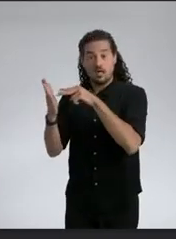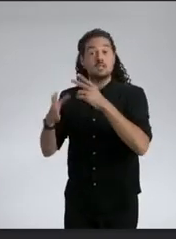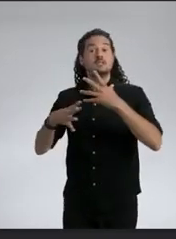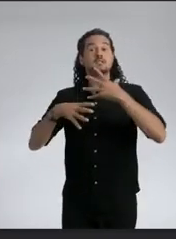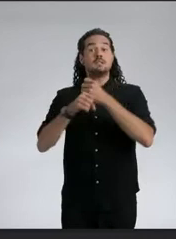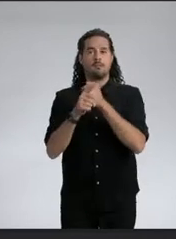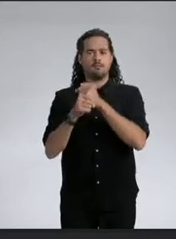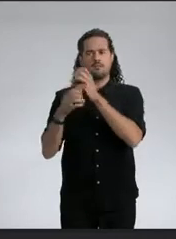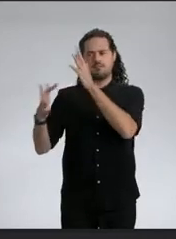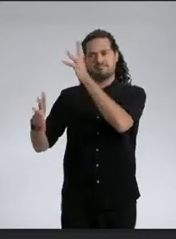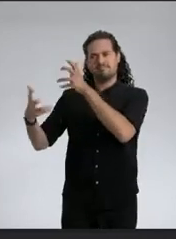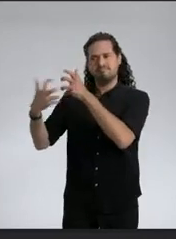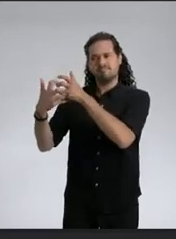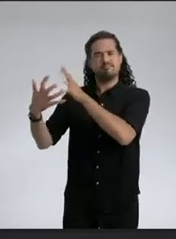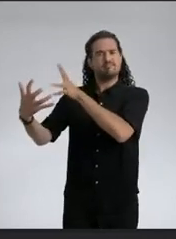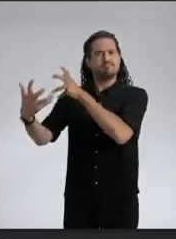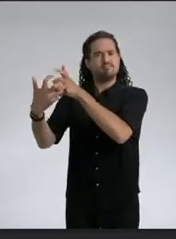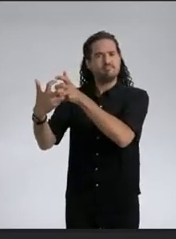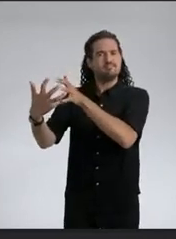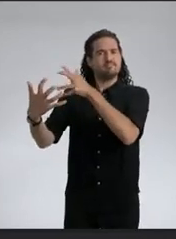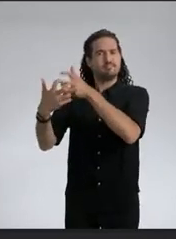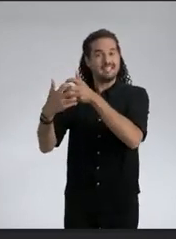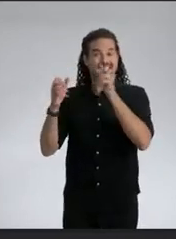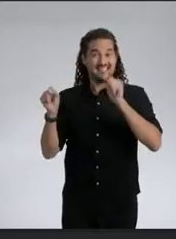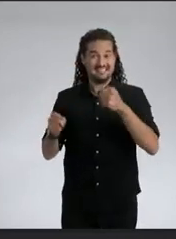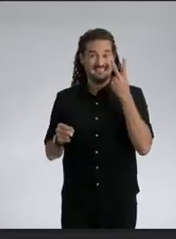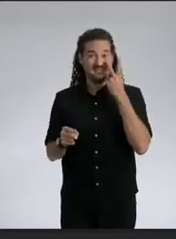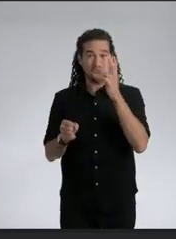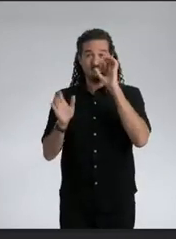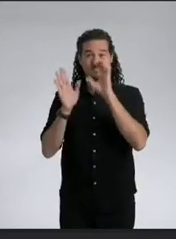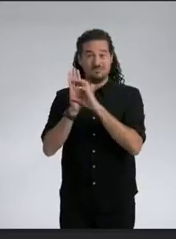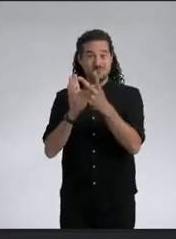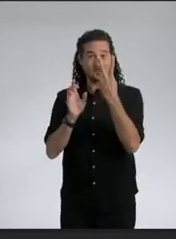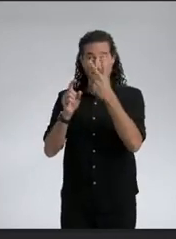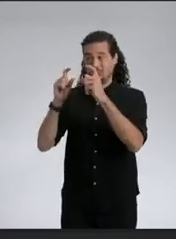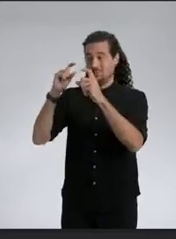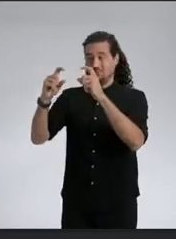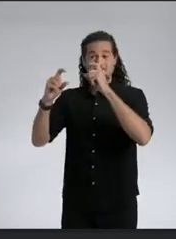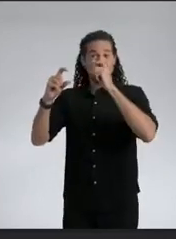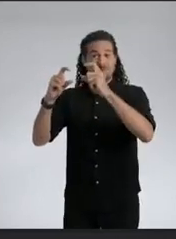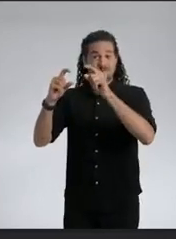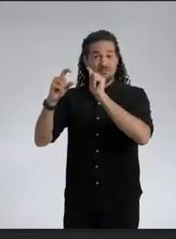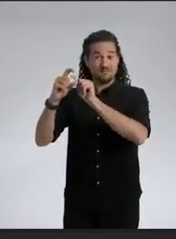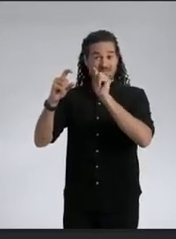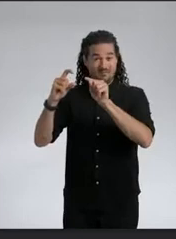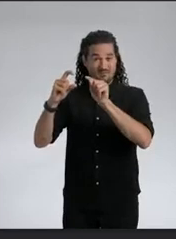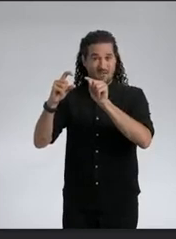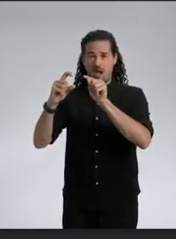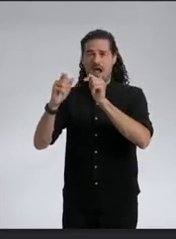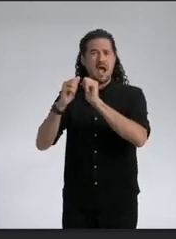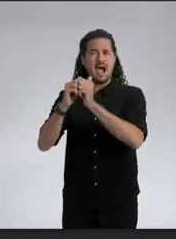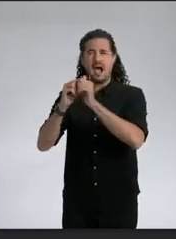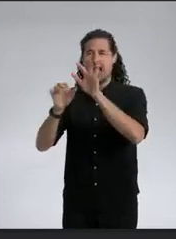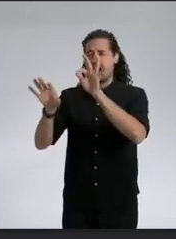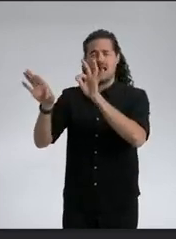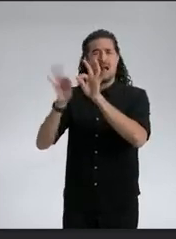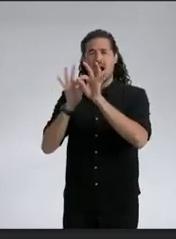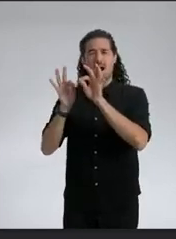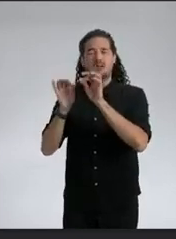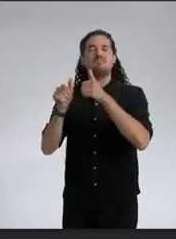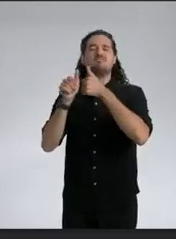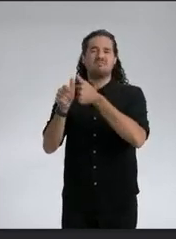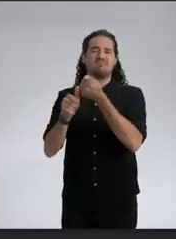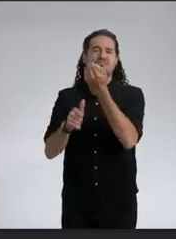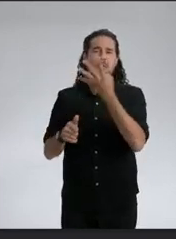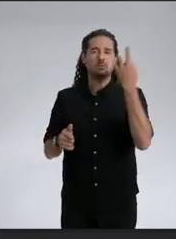user. As you can see, there are 2 marquee slots at the top. What's featured there is based on a few factors. First, to